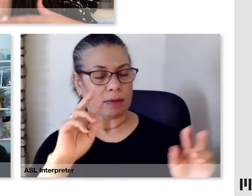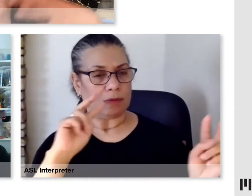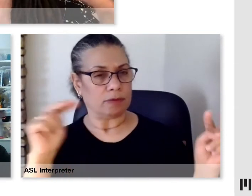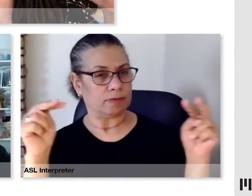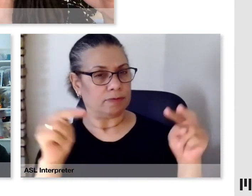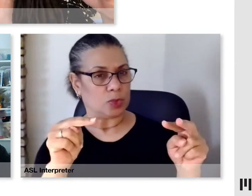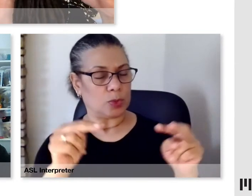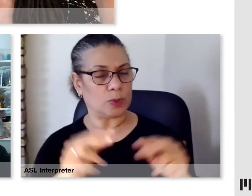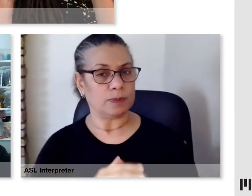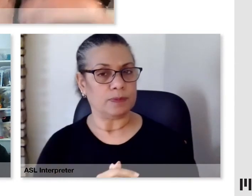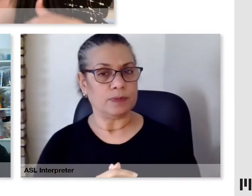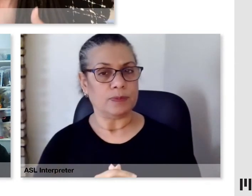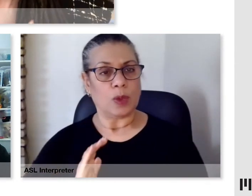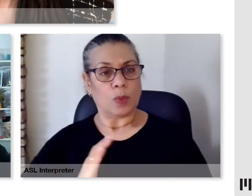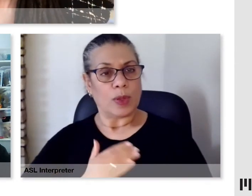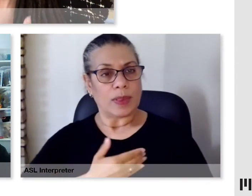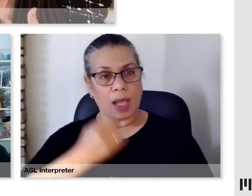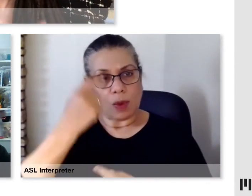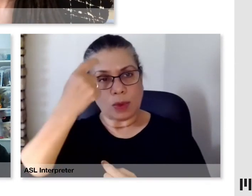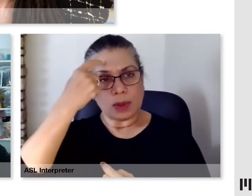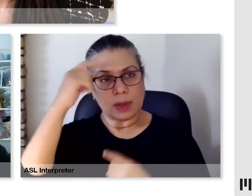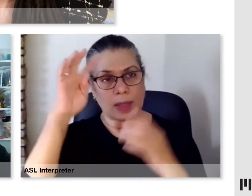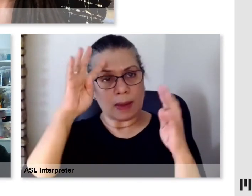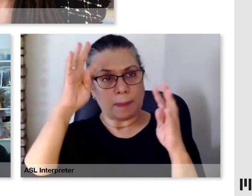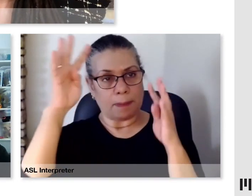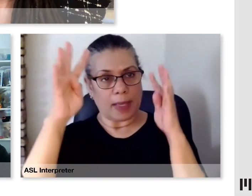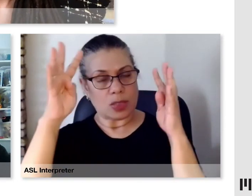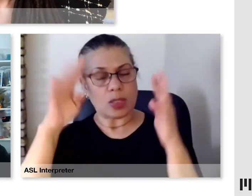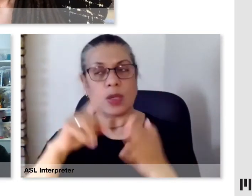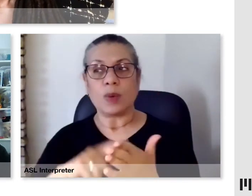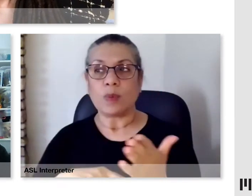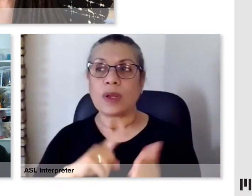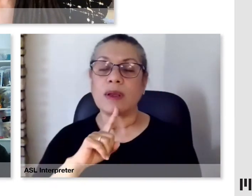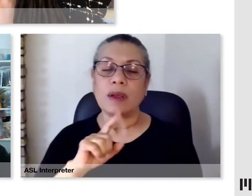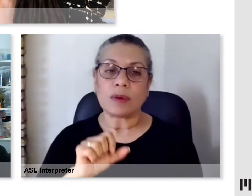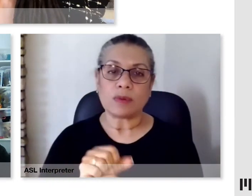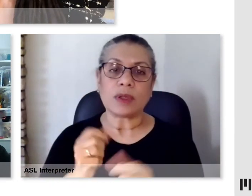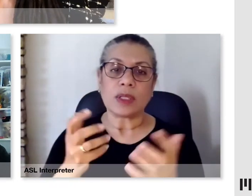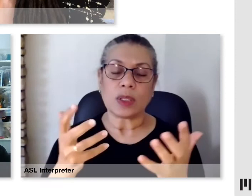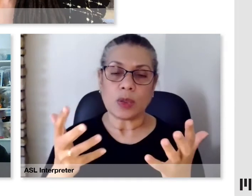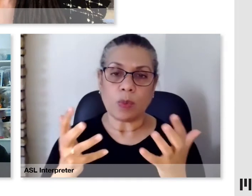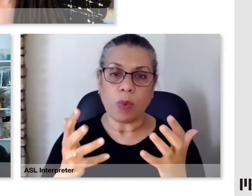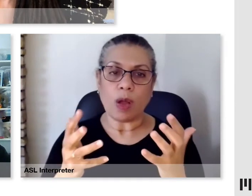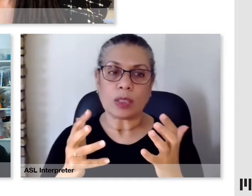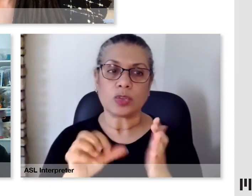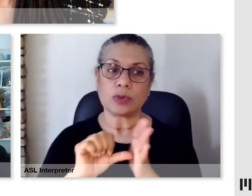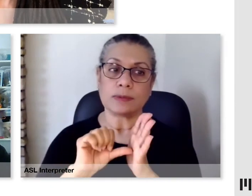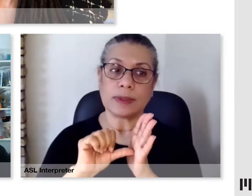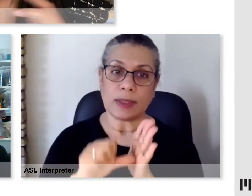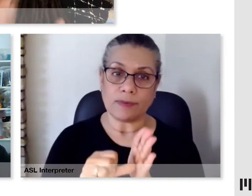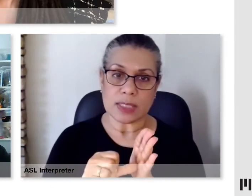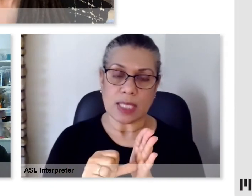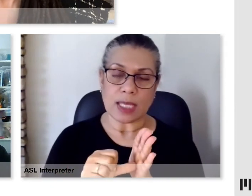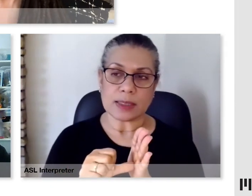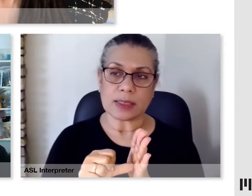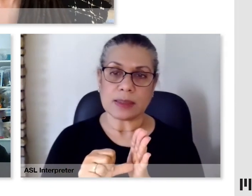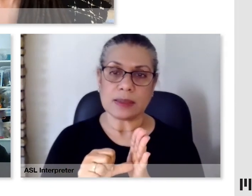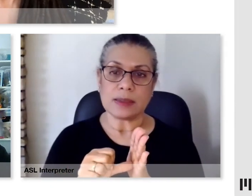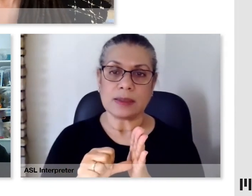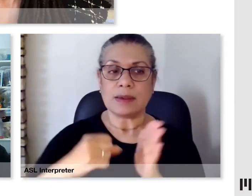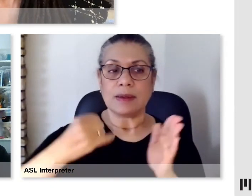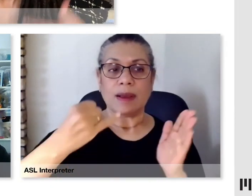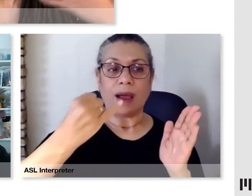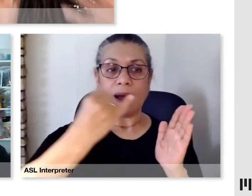our imagination, one of the things that I really want to insist upon is that the arts,